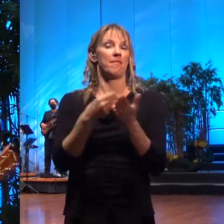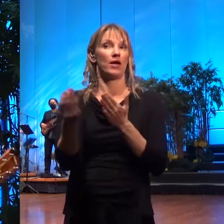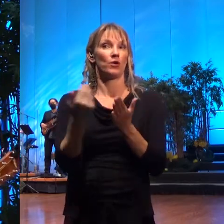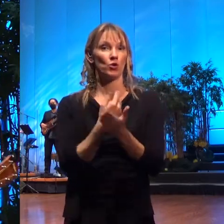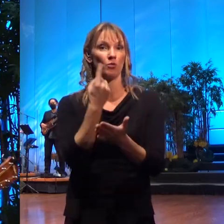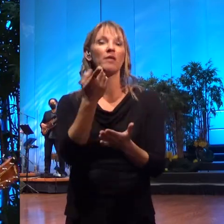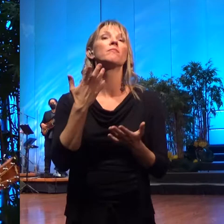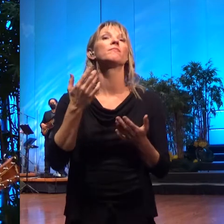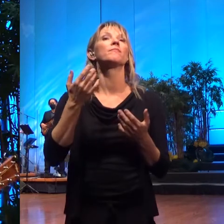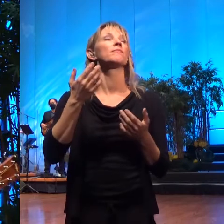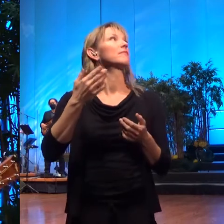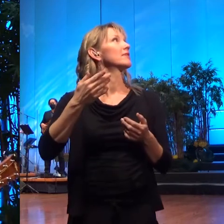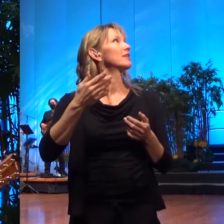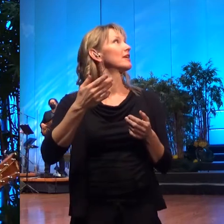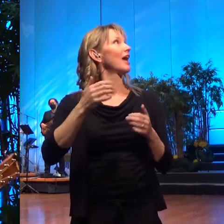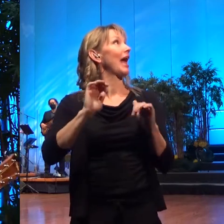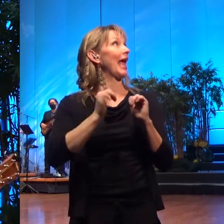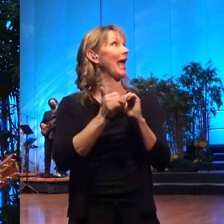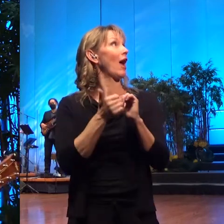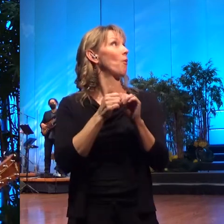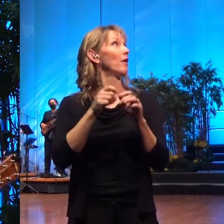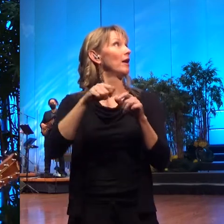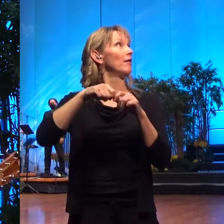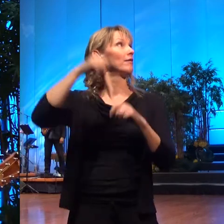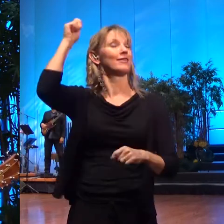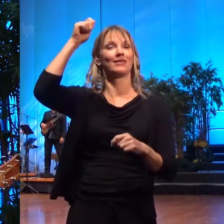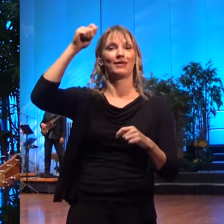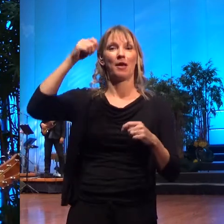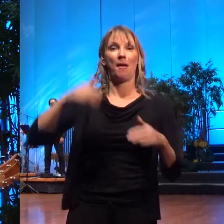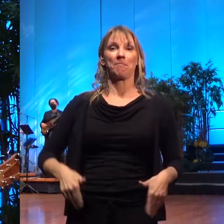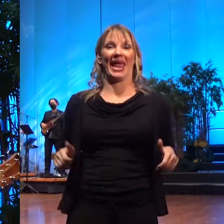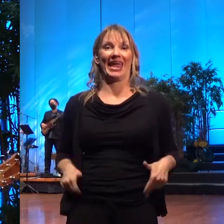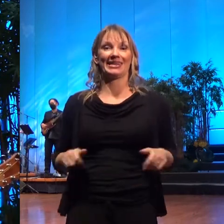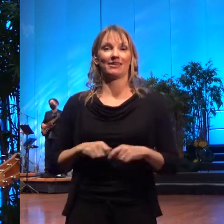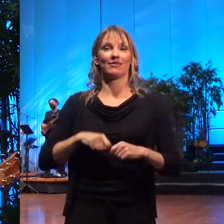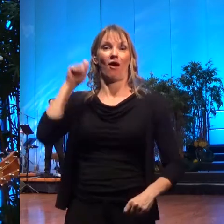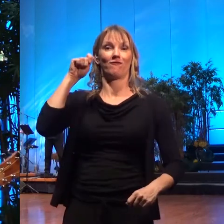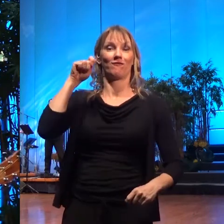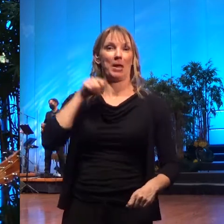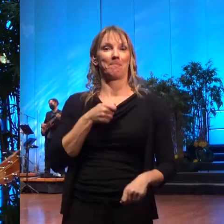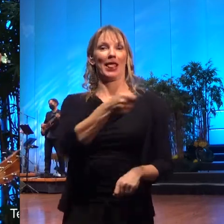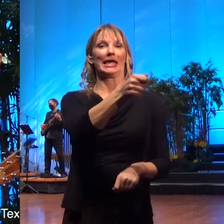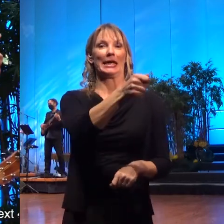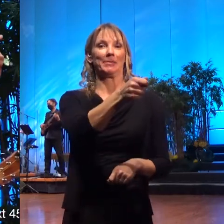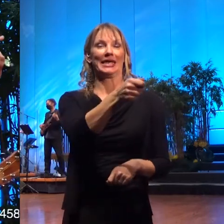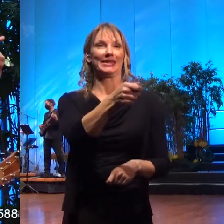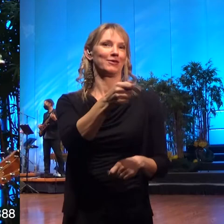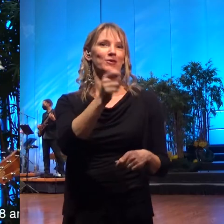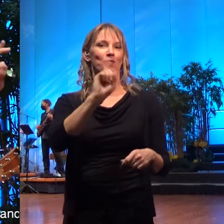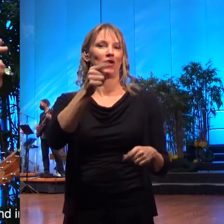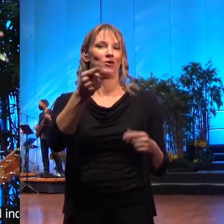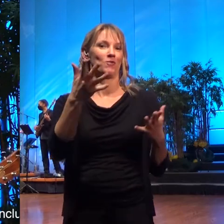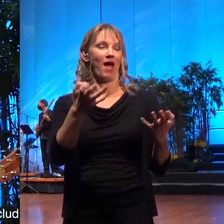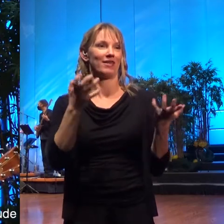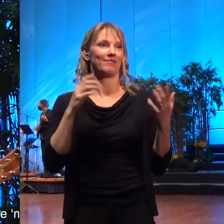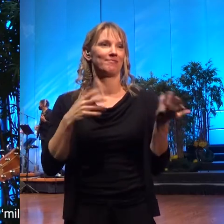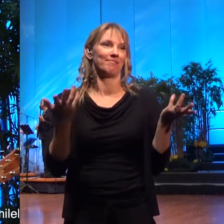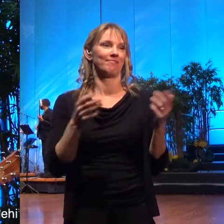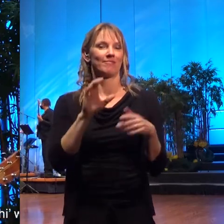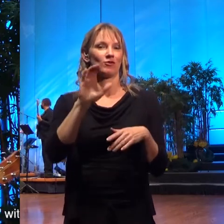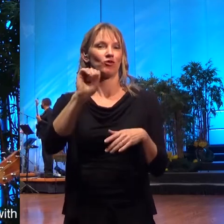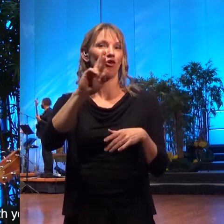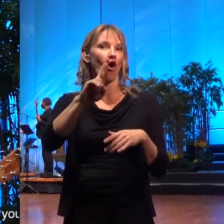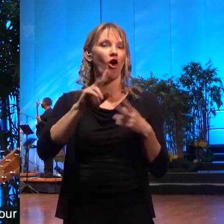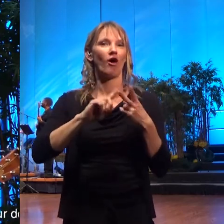to get the music out, you just take off his pants and plug him in wherever you like, the car stereo, the